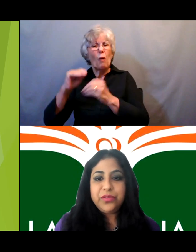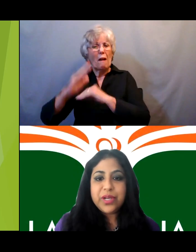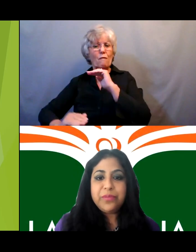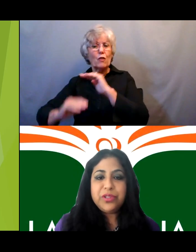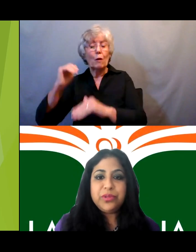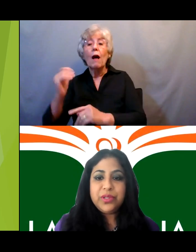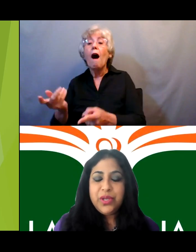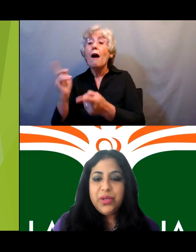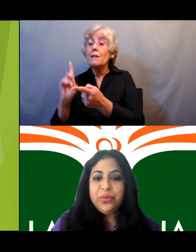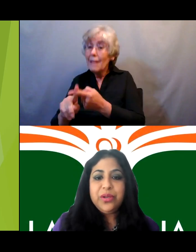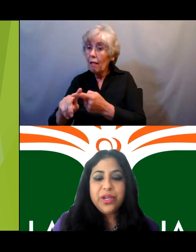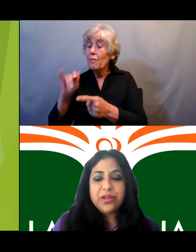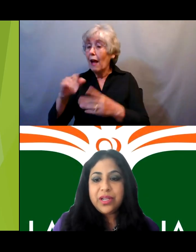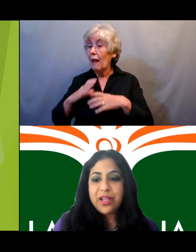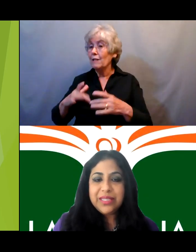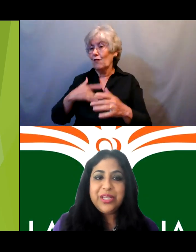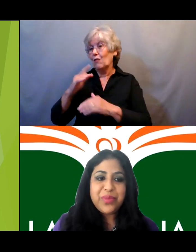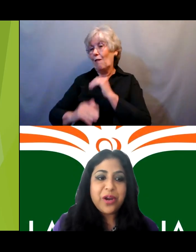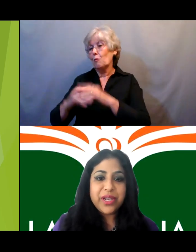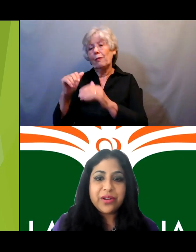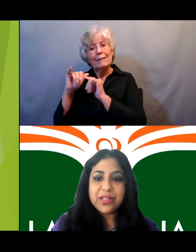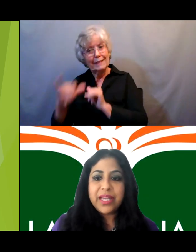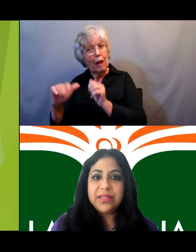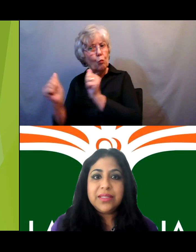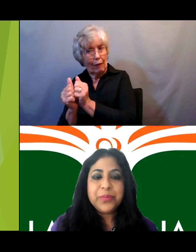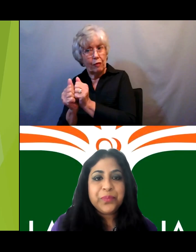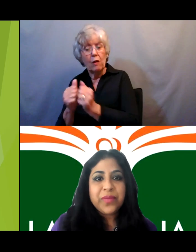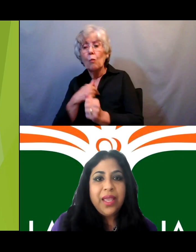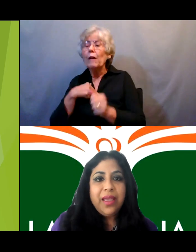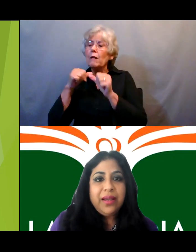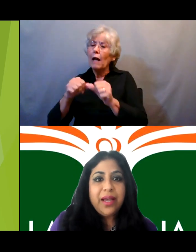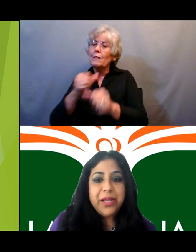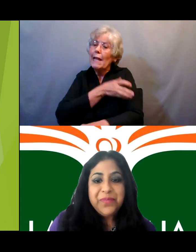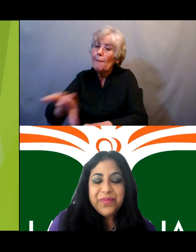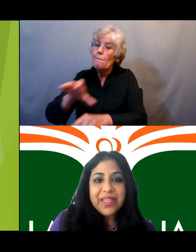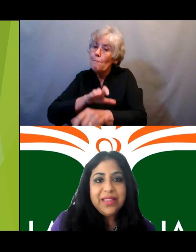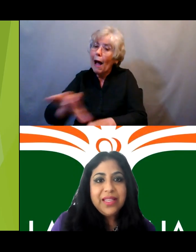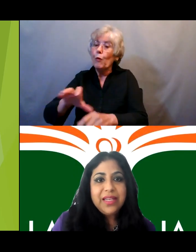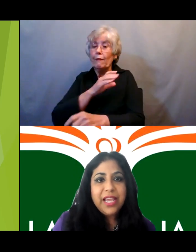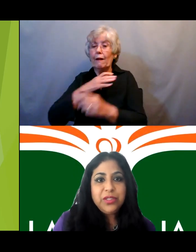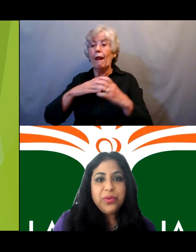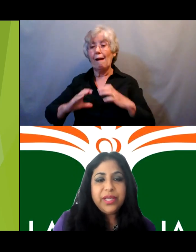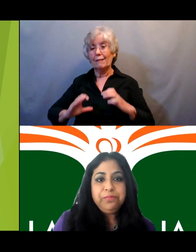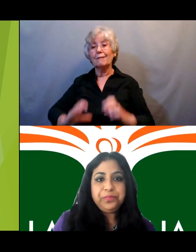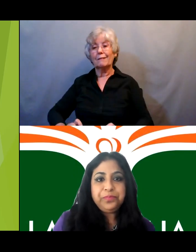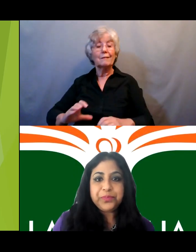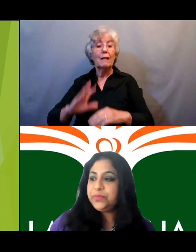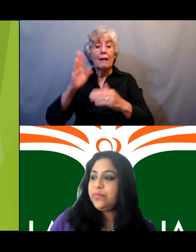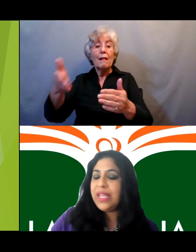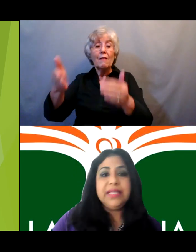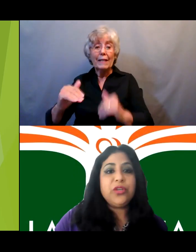until clients feel comfortable, we are constantly empowering our clients. The next